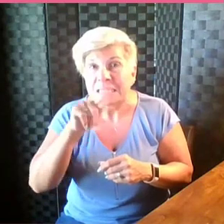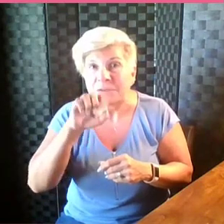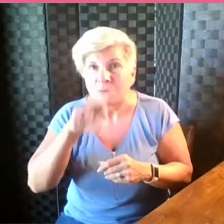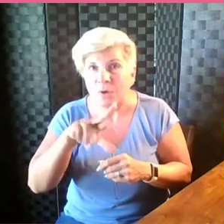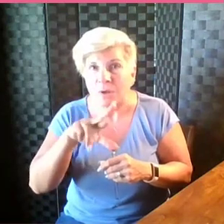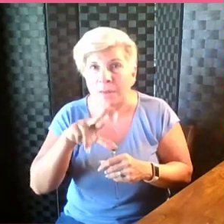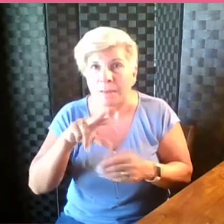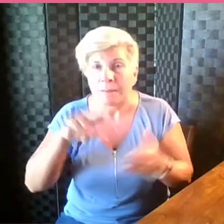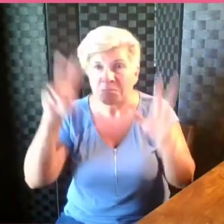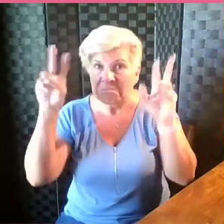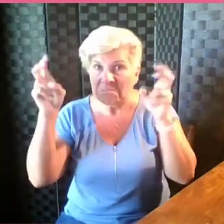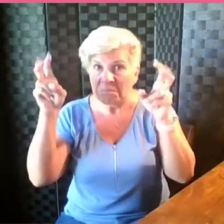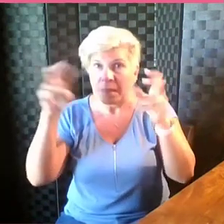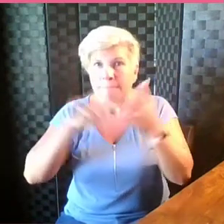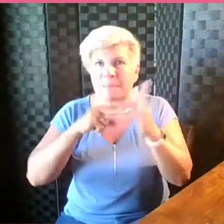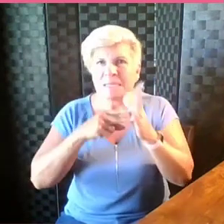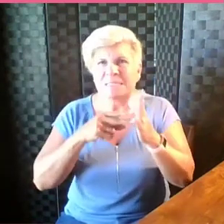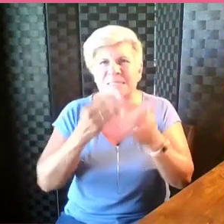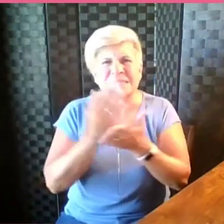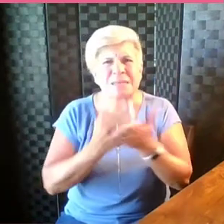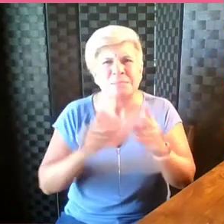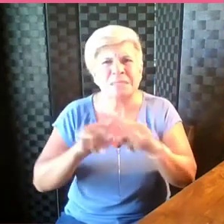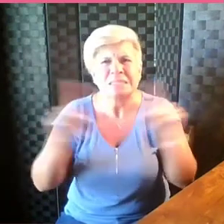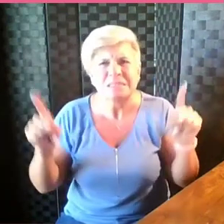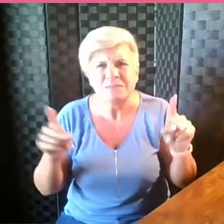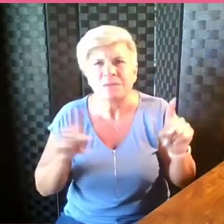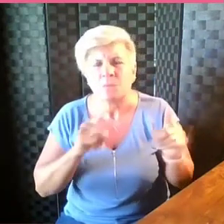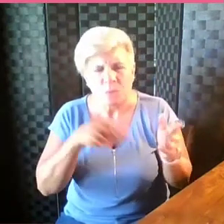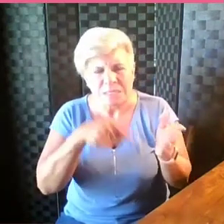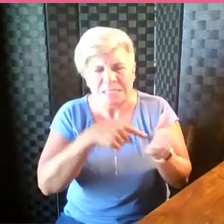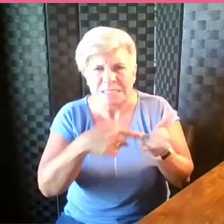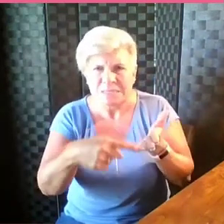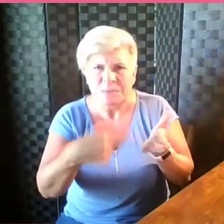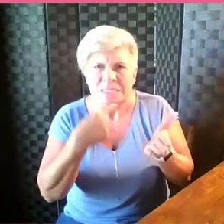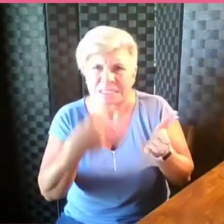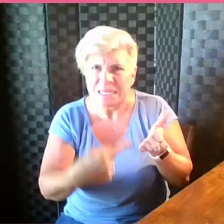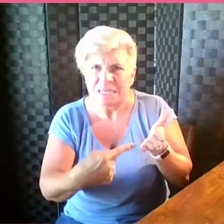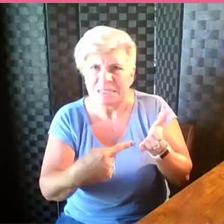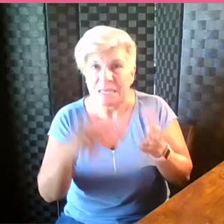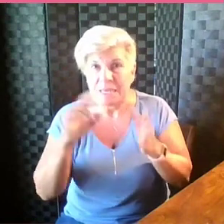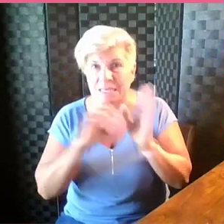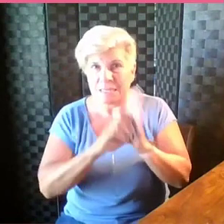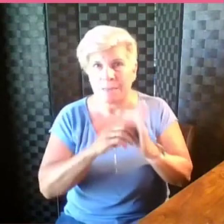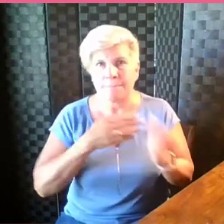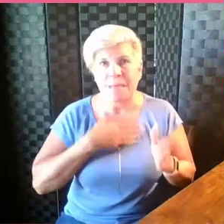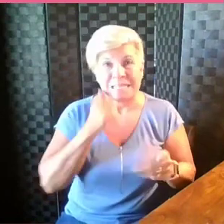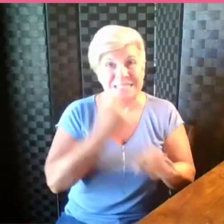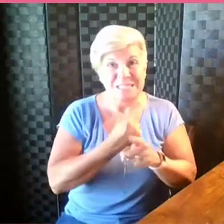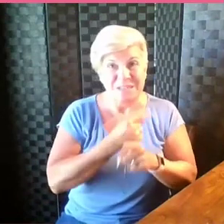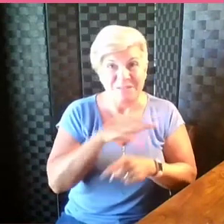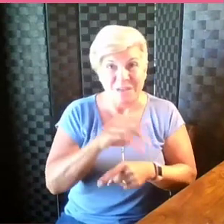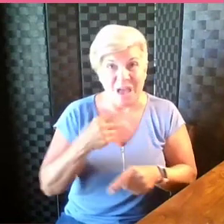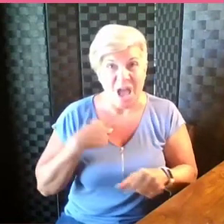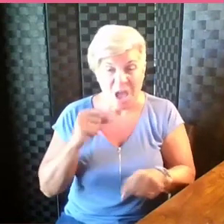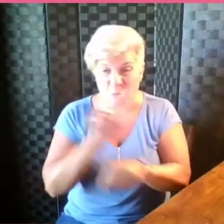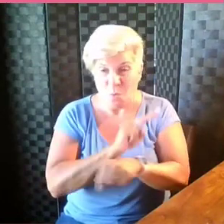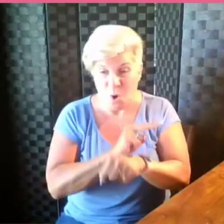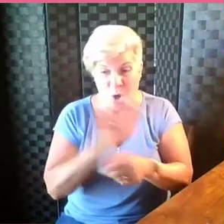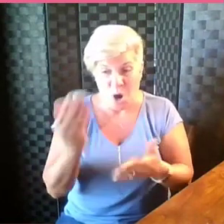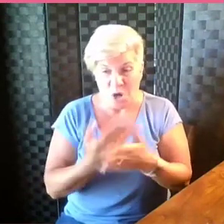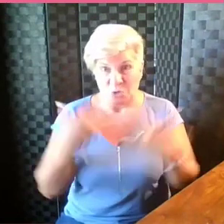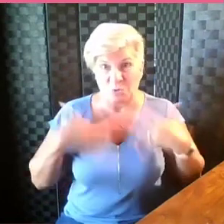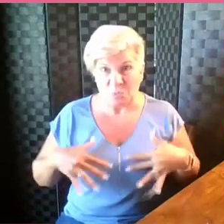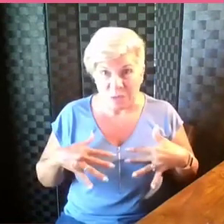than what is being said. So an example is, when my sister found out I wore her new sweater, I knew I